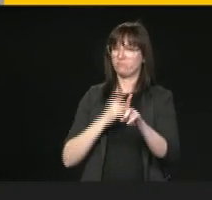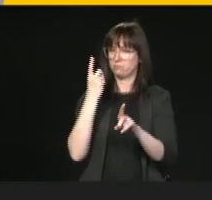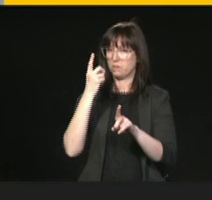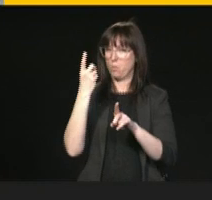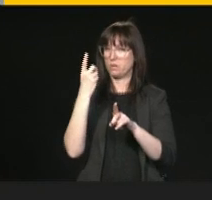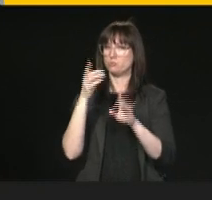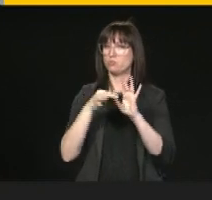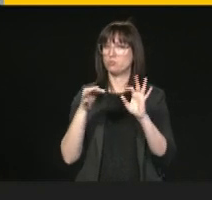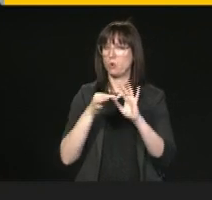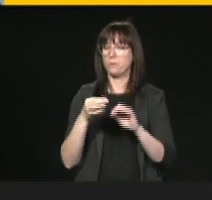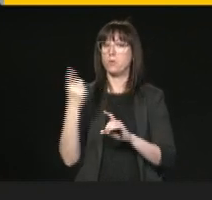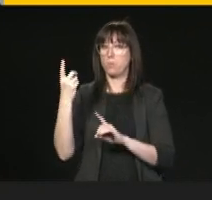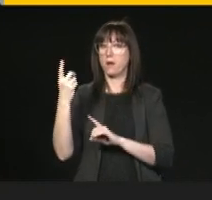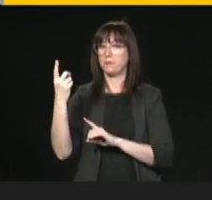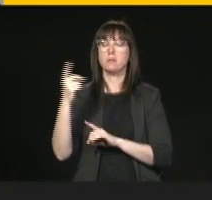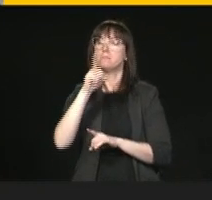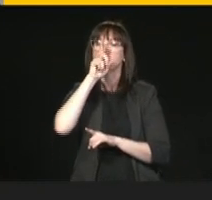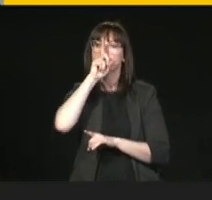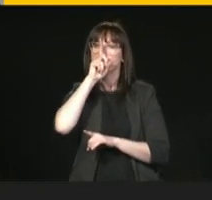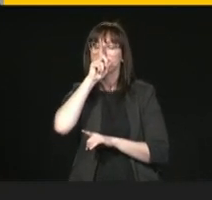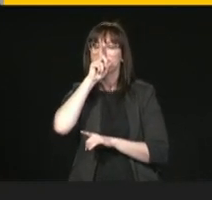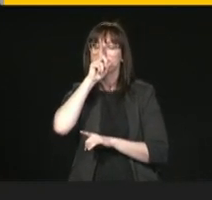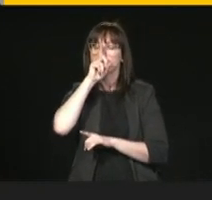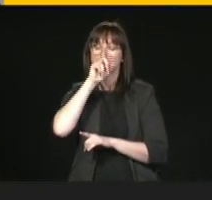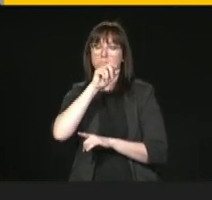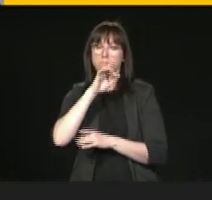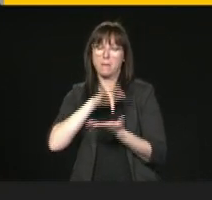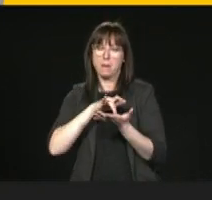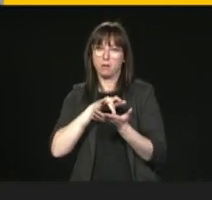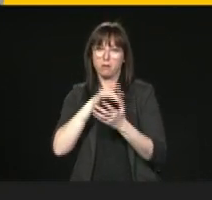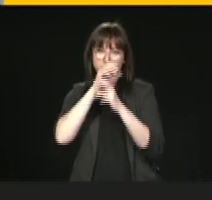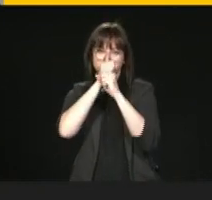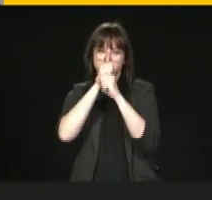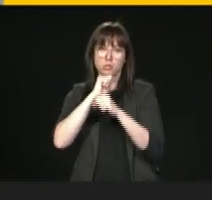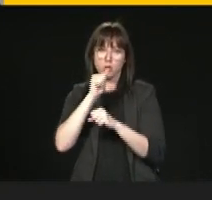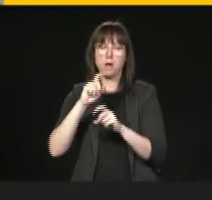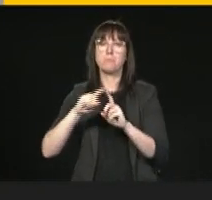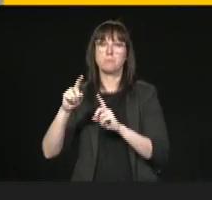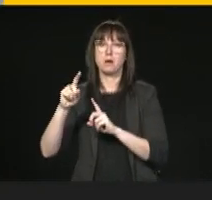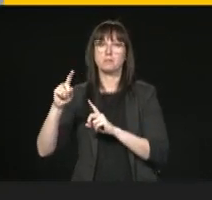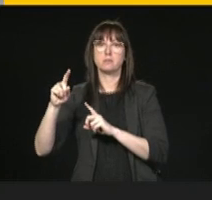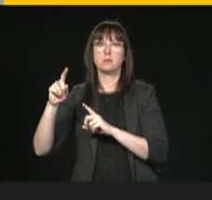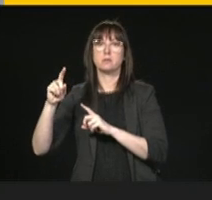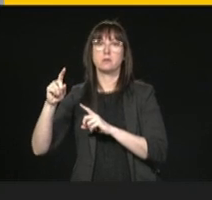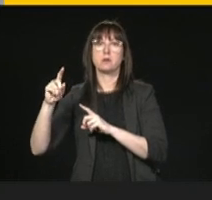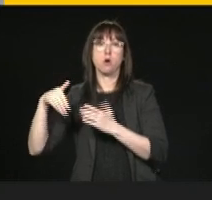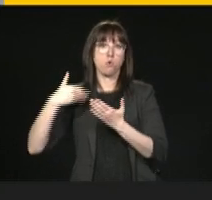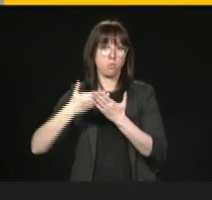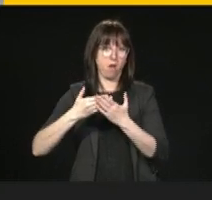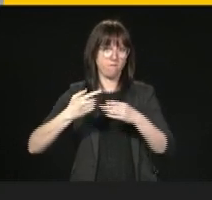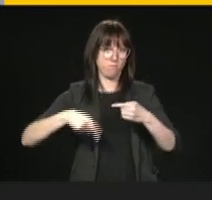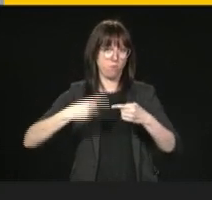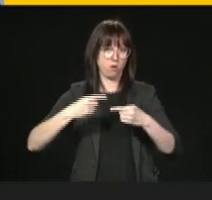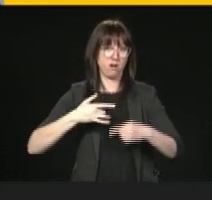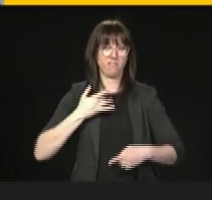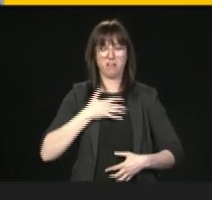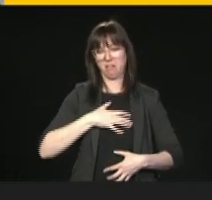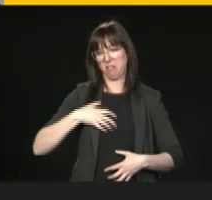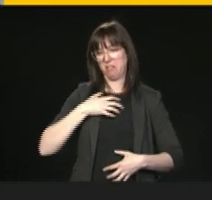sort of medical confidentiality, that arrived at the border, wasn't feeling well, was taken into quarantine, and in a number